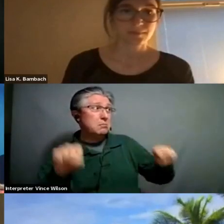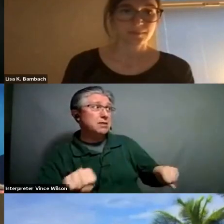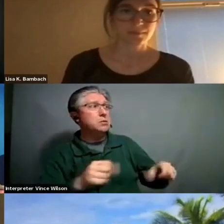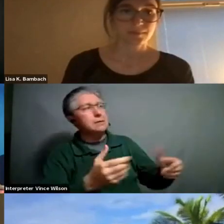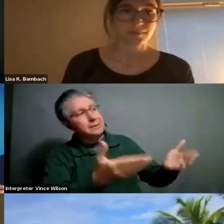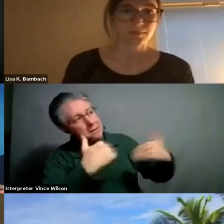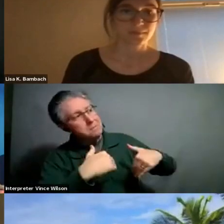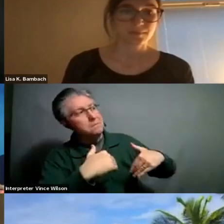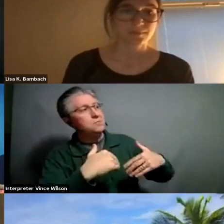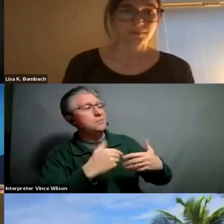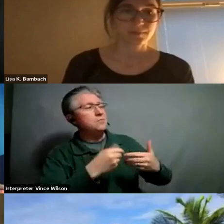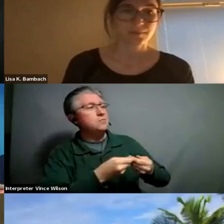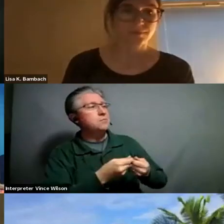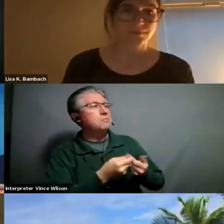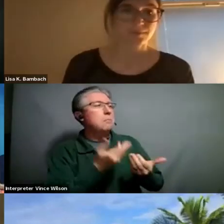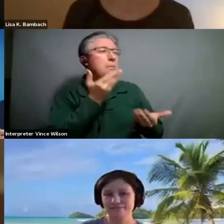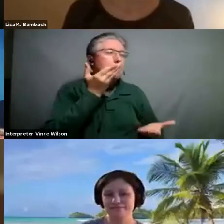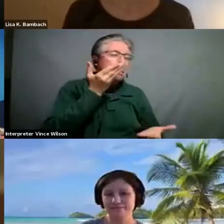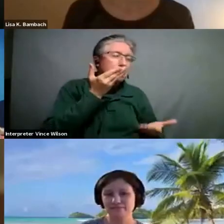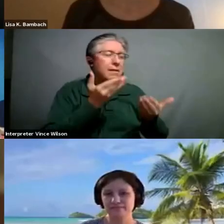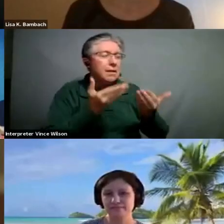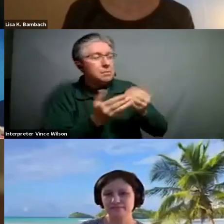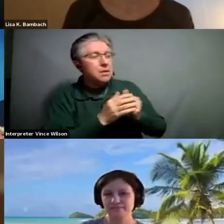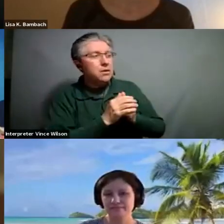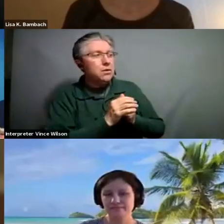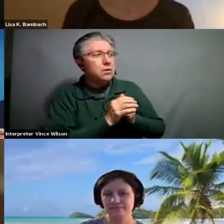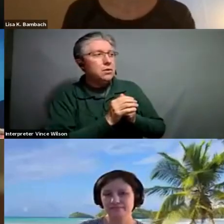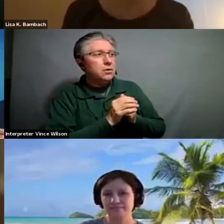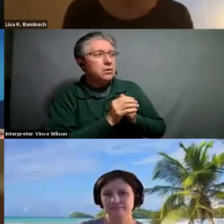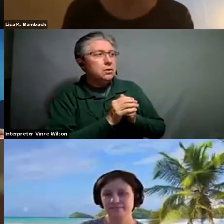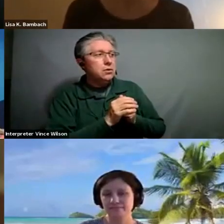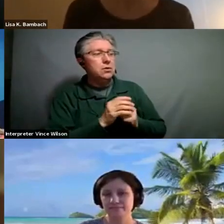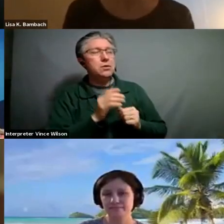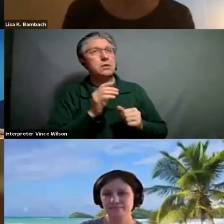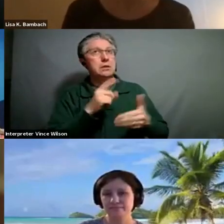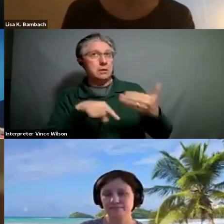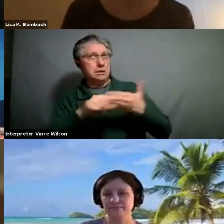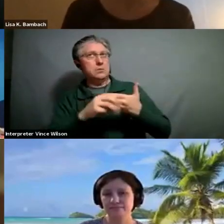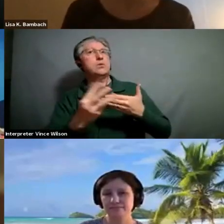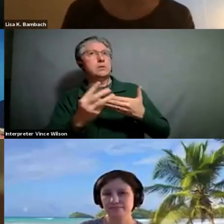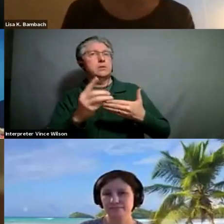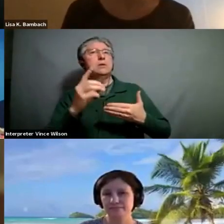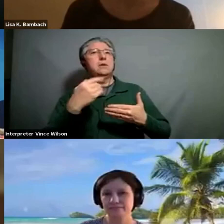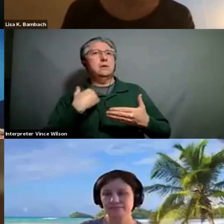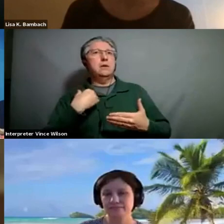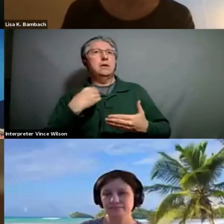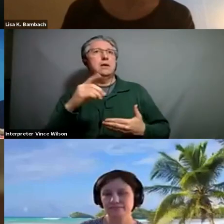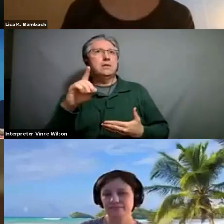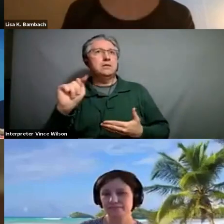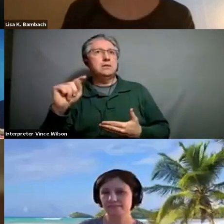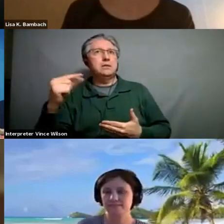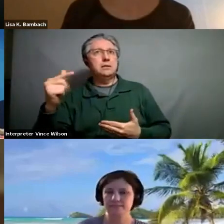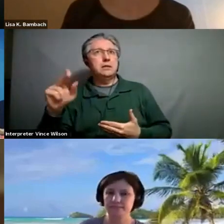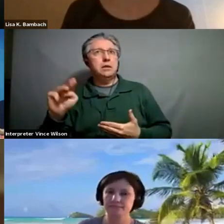chat with us for DT breakfast. We have DT Gumbo next Wednesday, and we may have